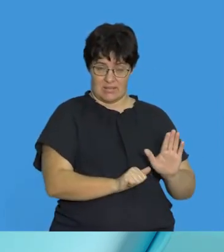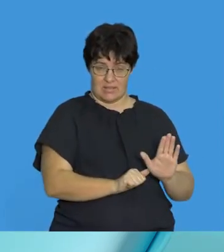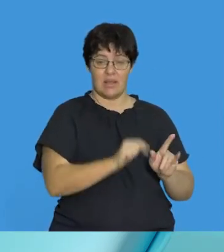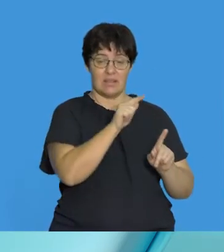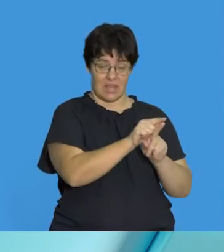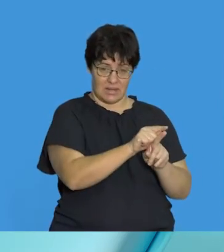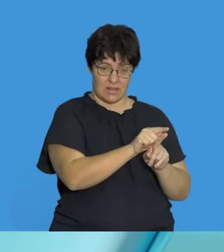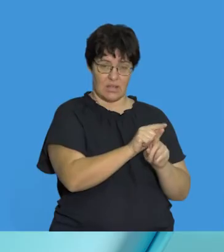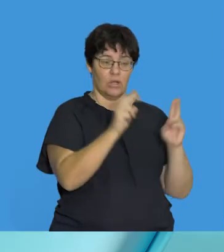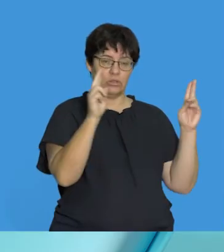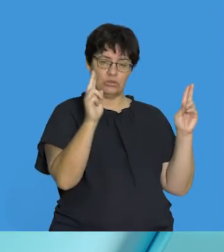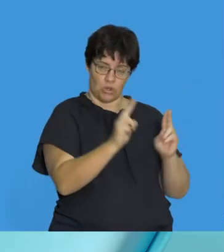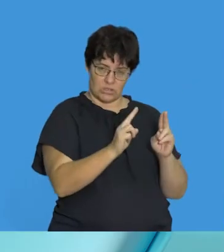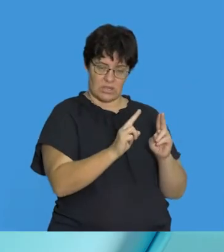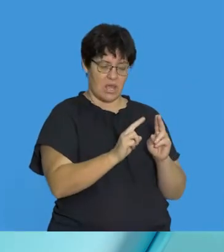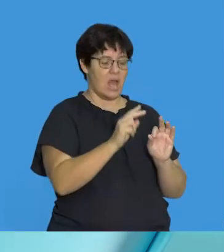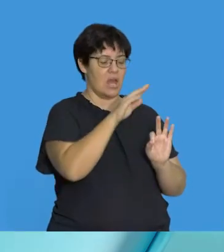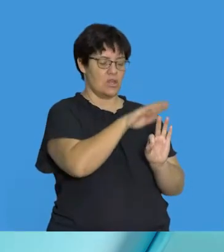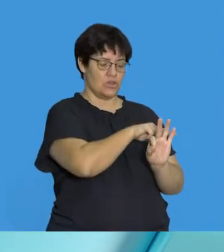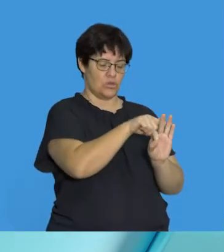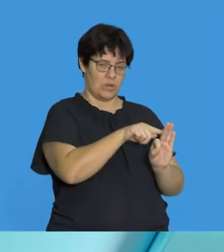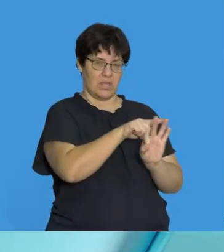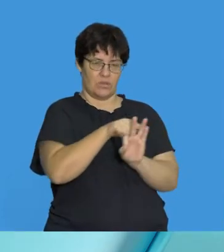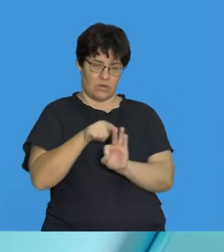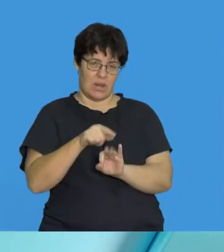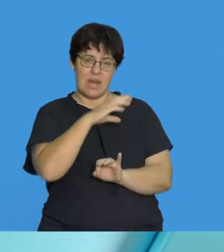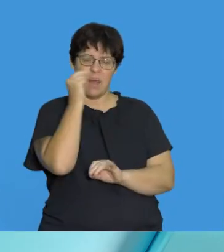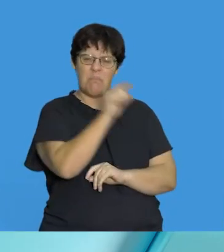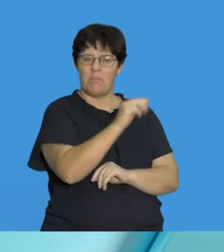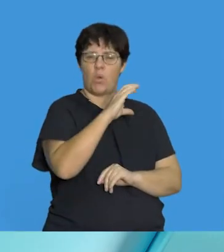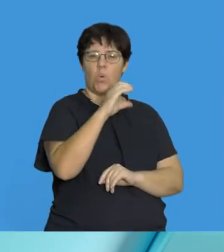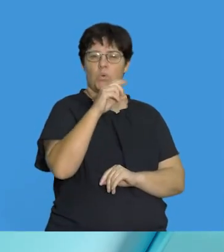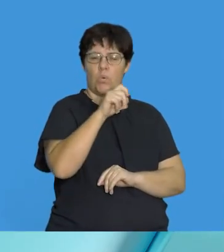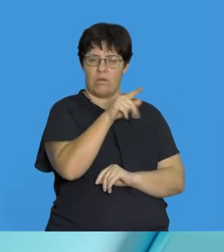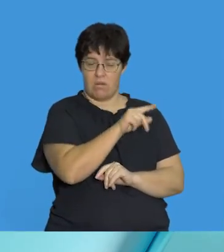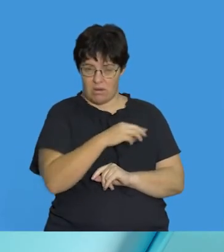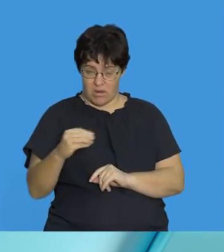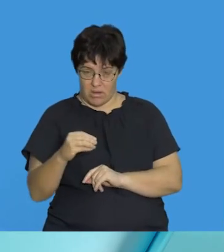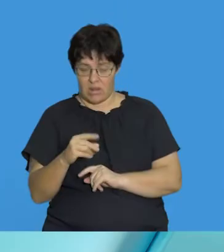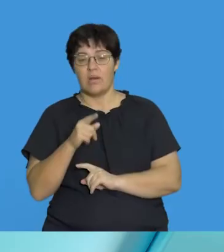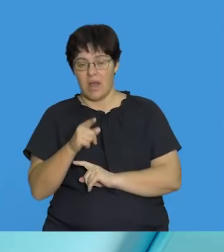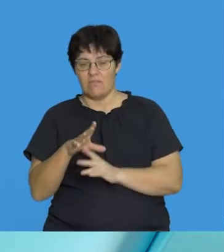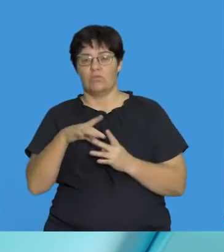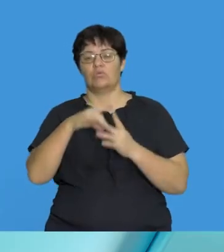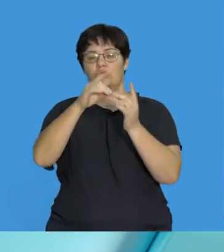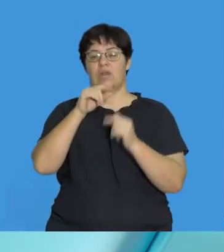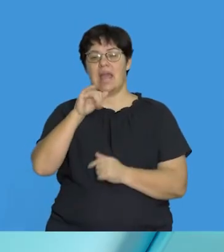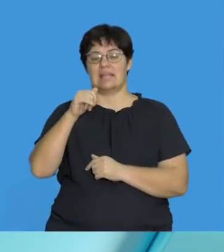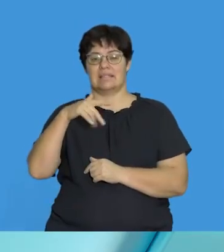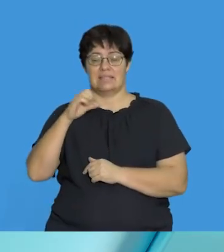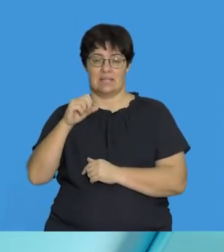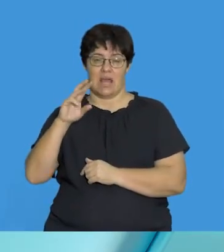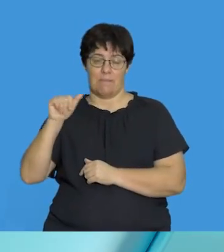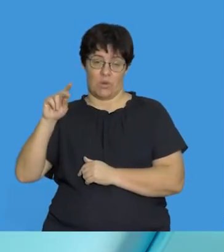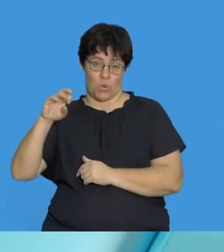mRNA. mRNA contains short sequences of 3 bases called codons, and these codons each code for a